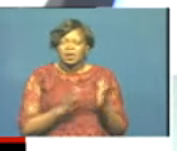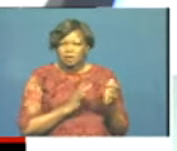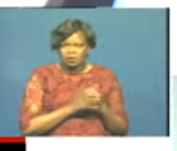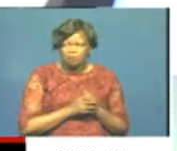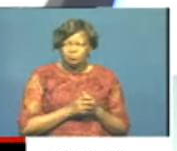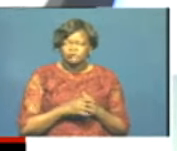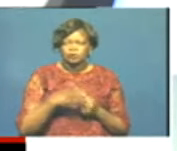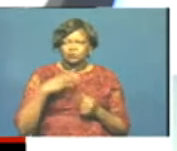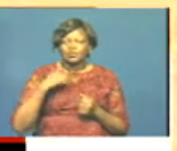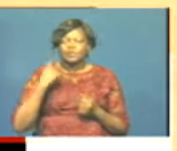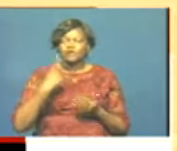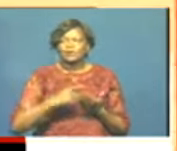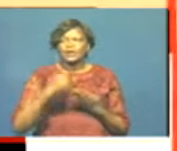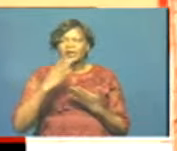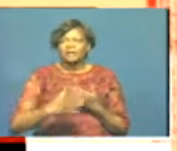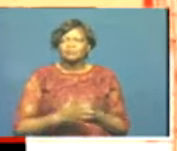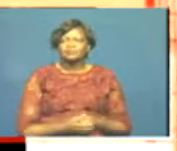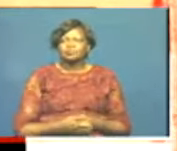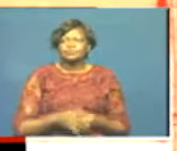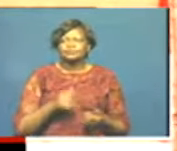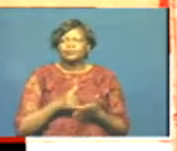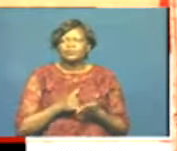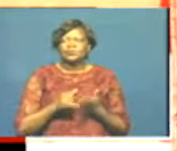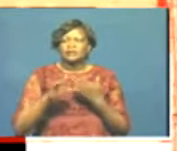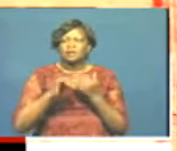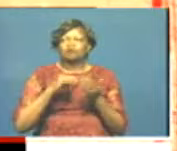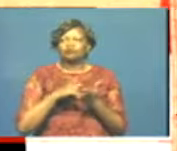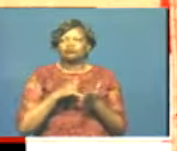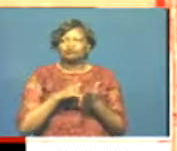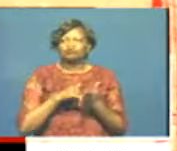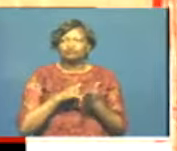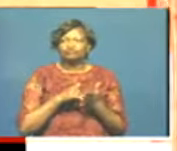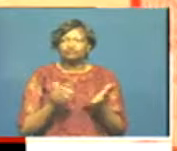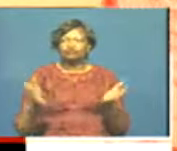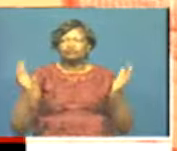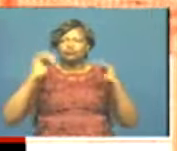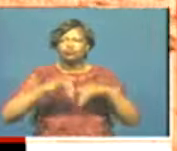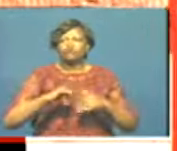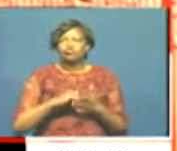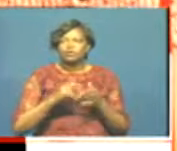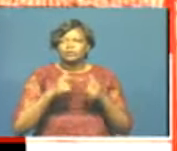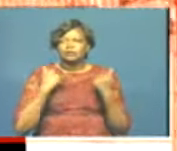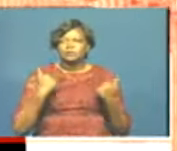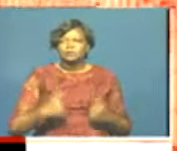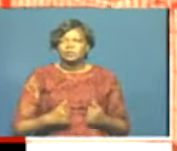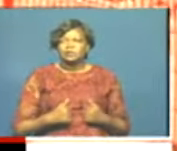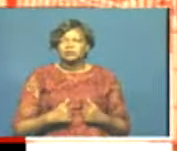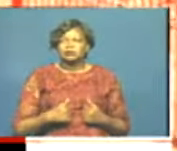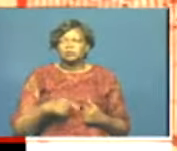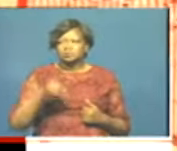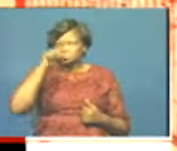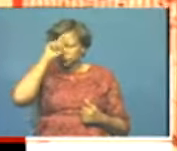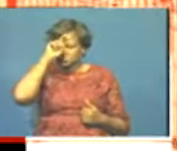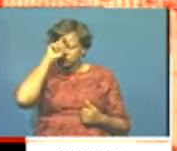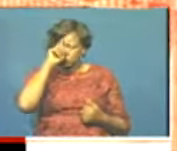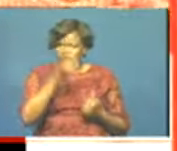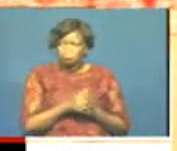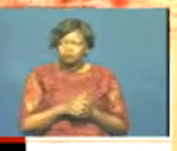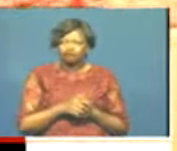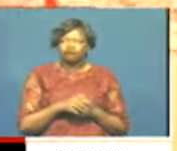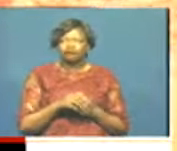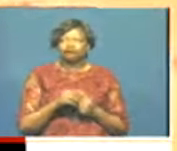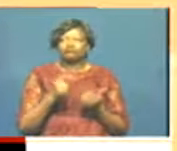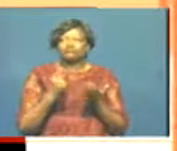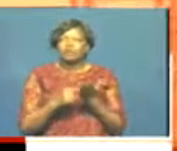this weekend. Among the countries listed for the event include China, Egypt, Ghana, Spain, Italy,